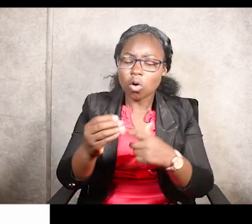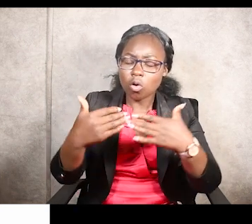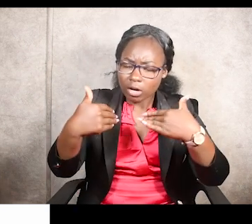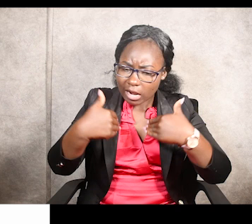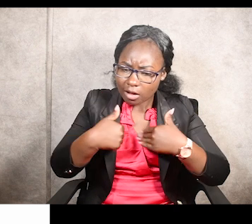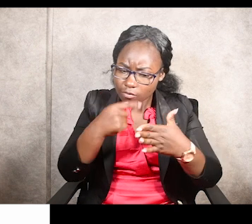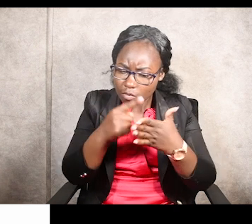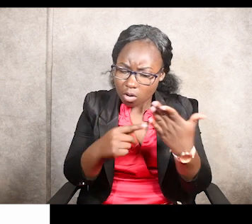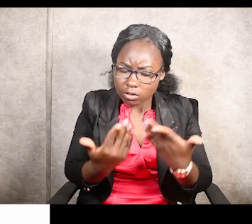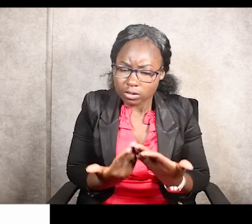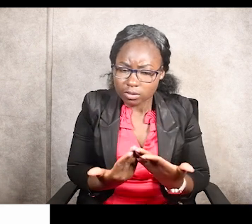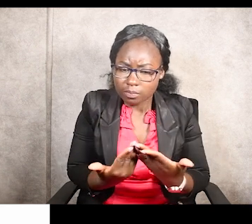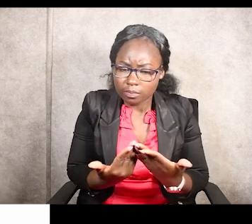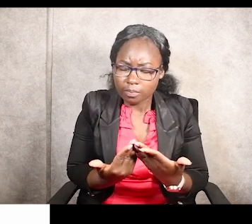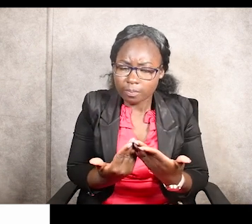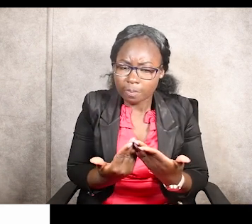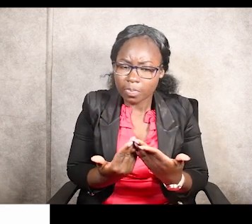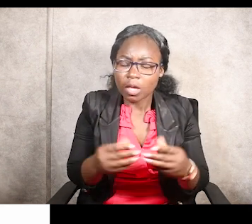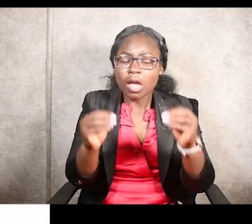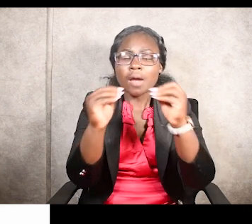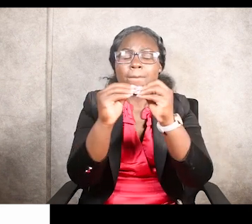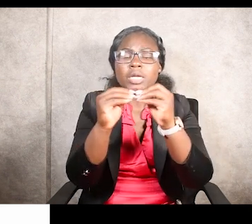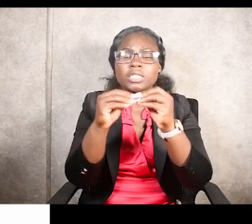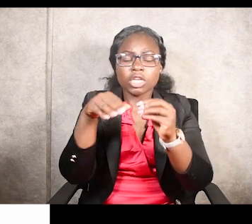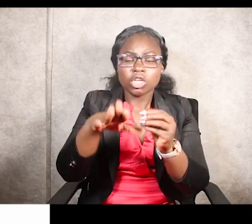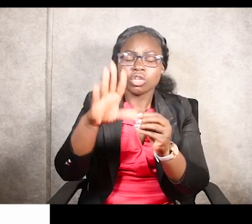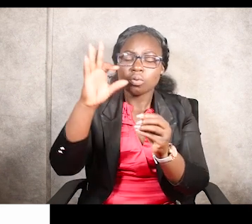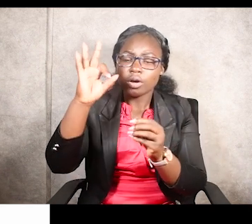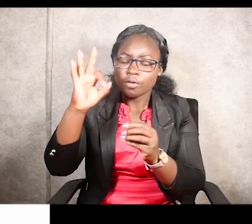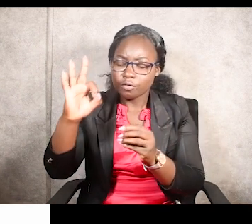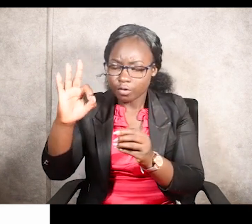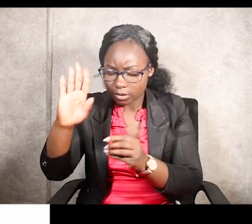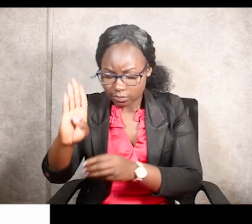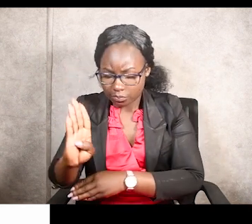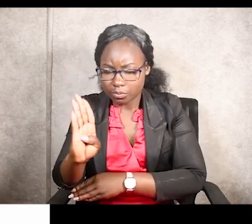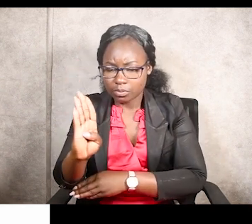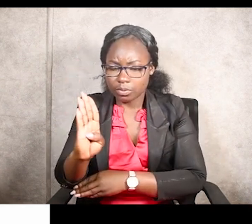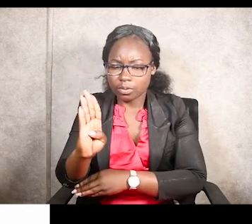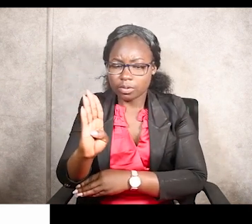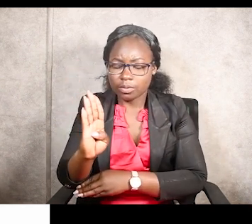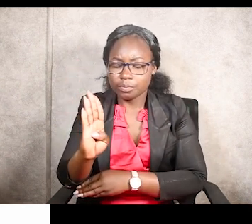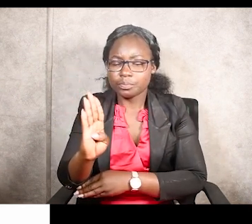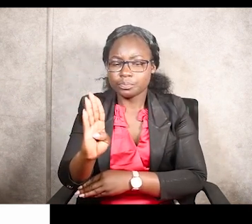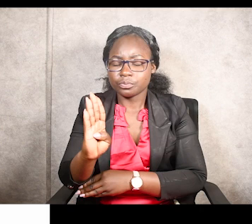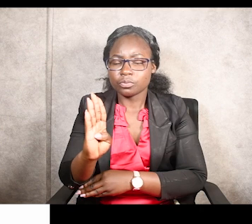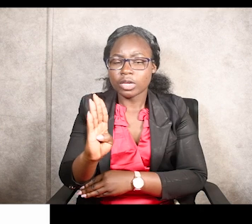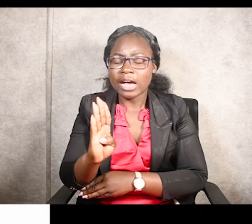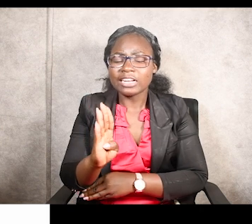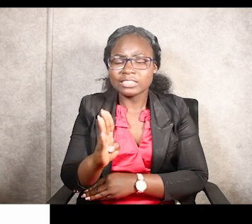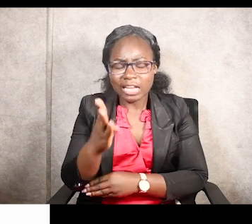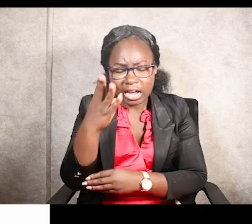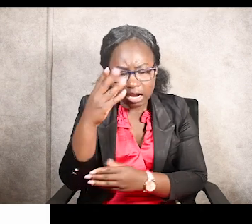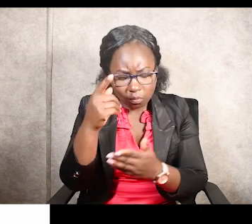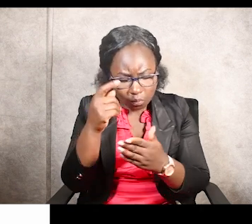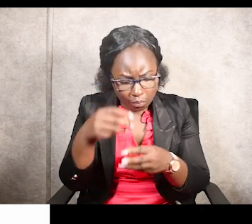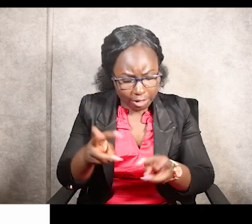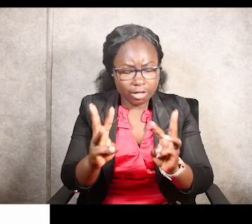a pop-up meeting in your Facebook environment and such across the globe at a very reduced cost of